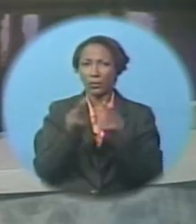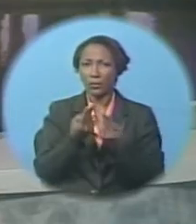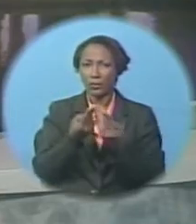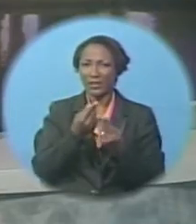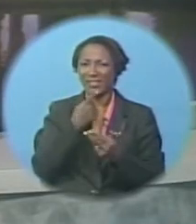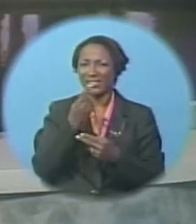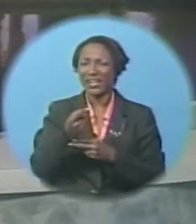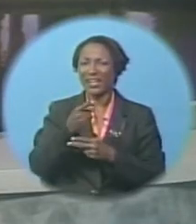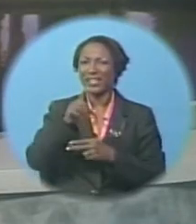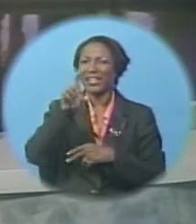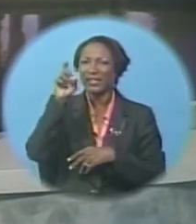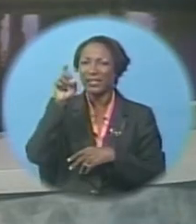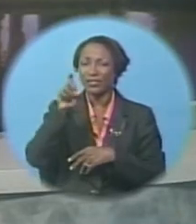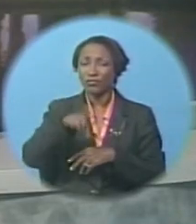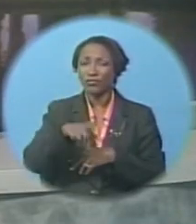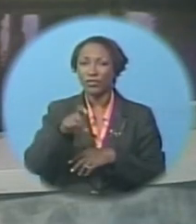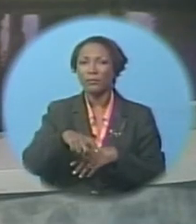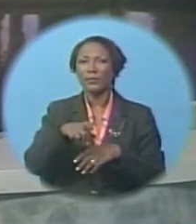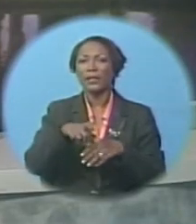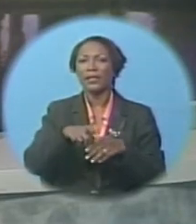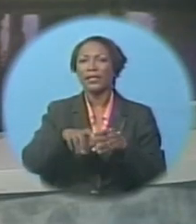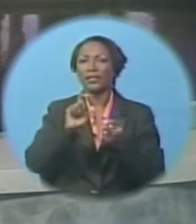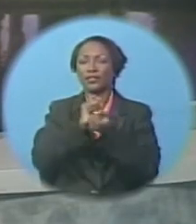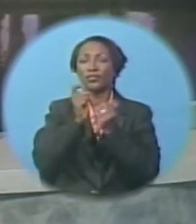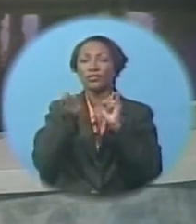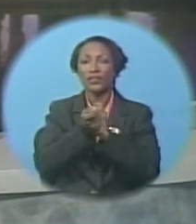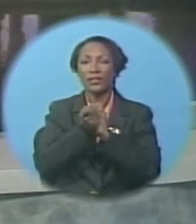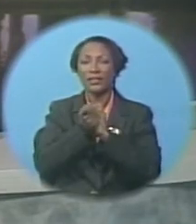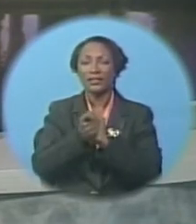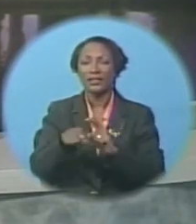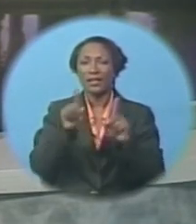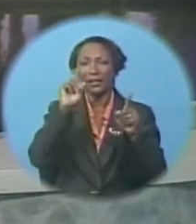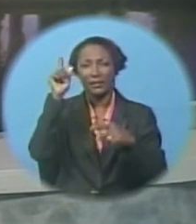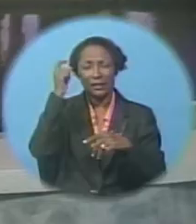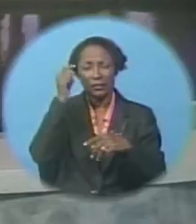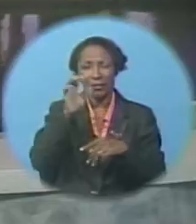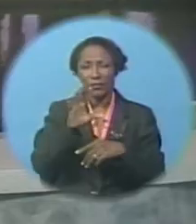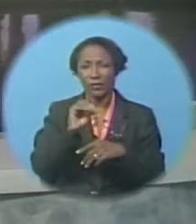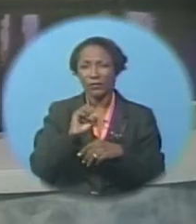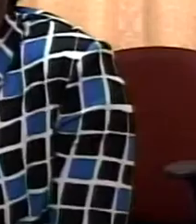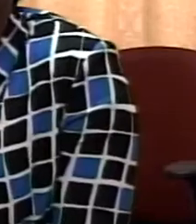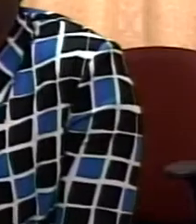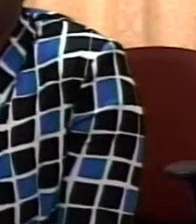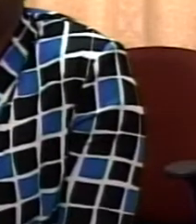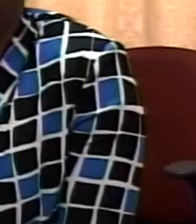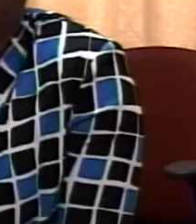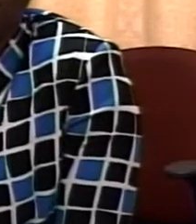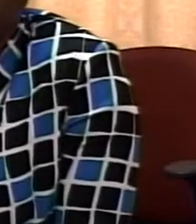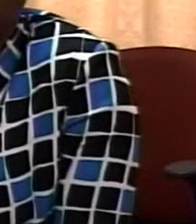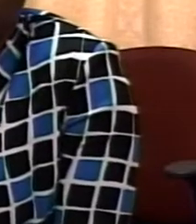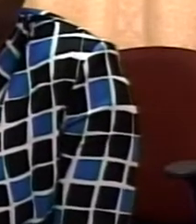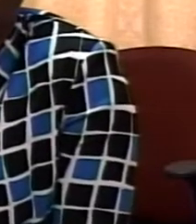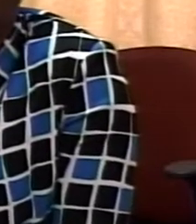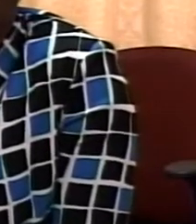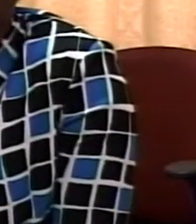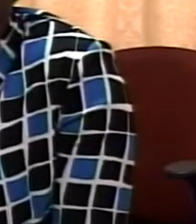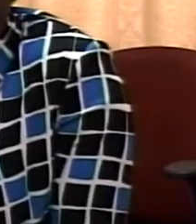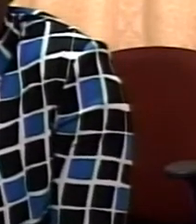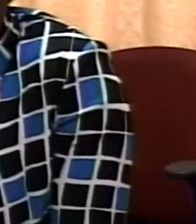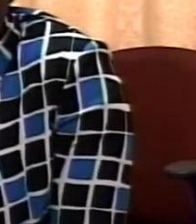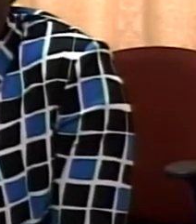move should be made as a part of government's 50th anniversary plan. Now, within our system, within